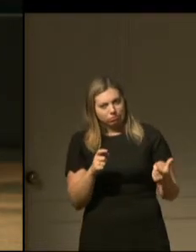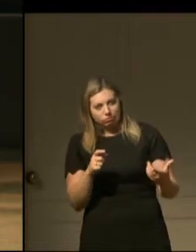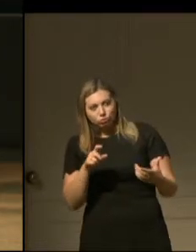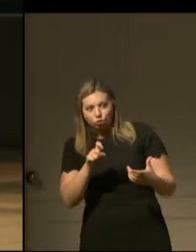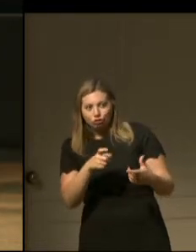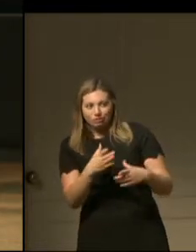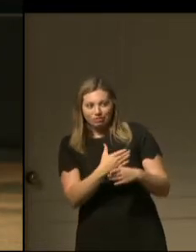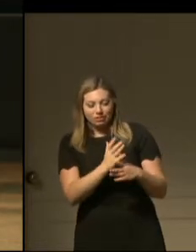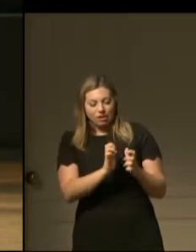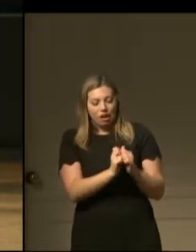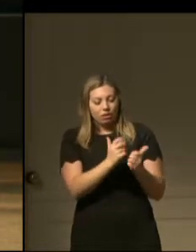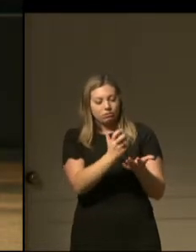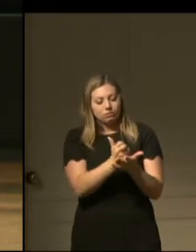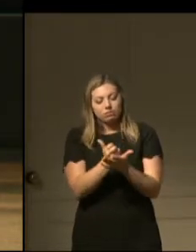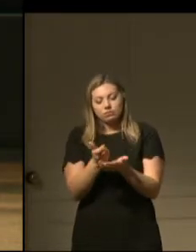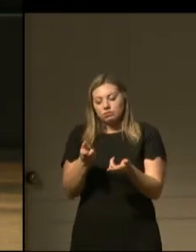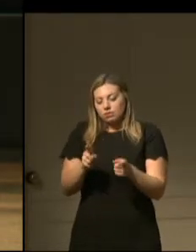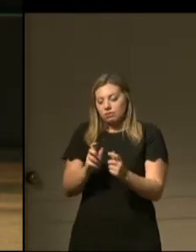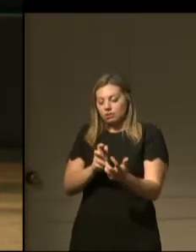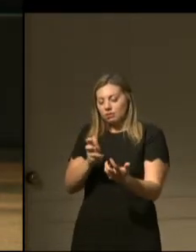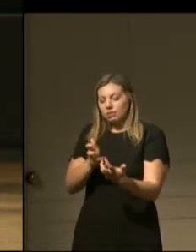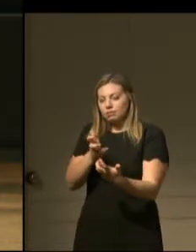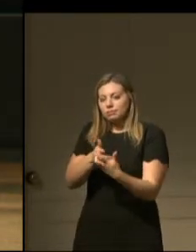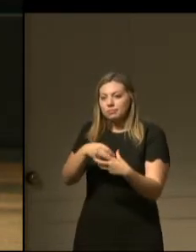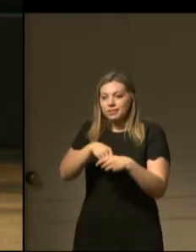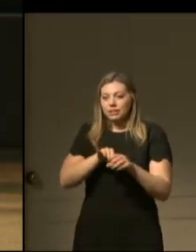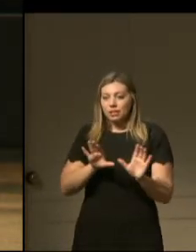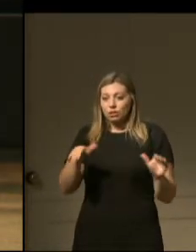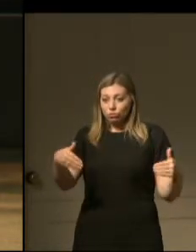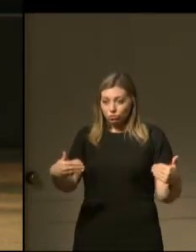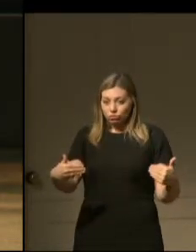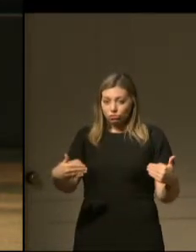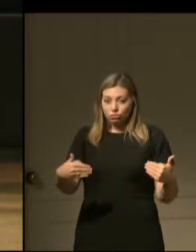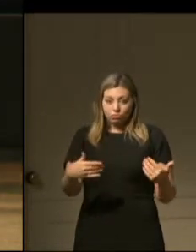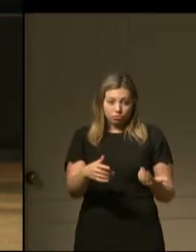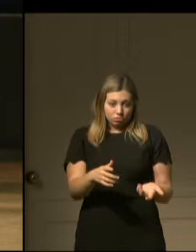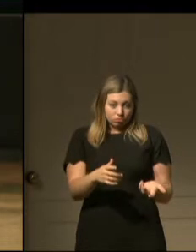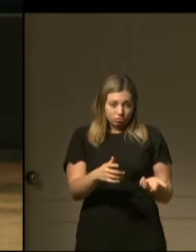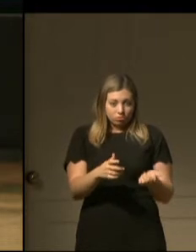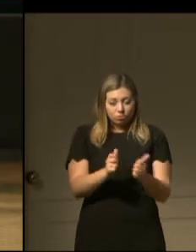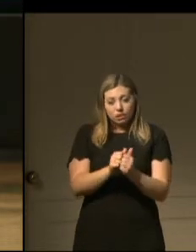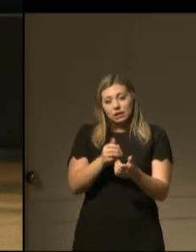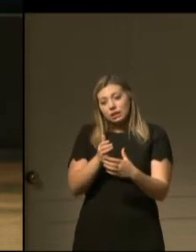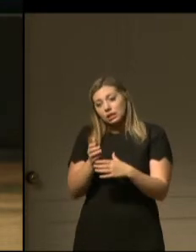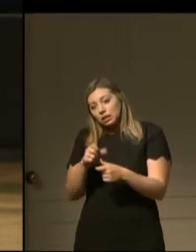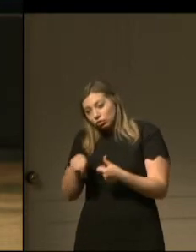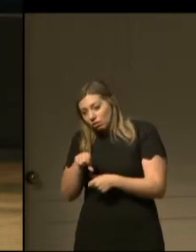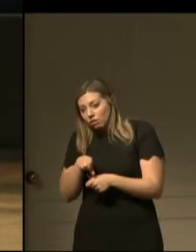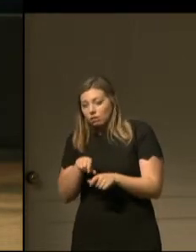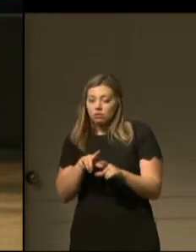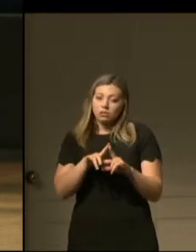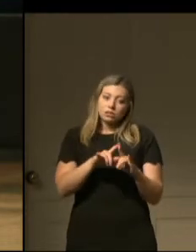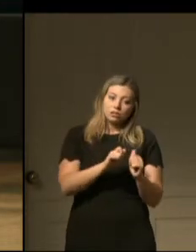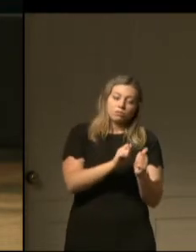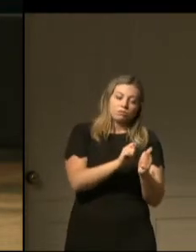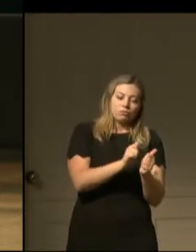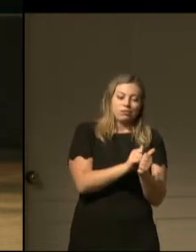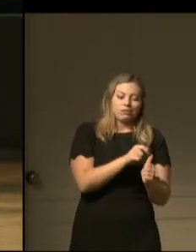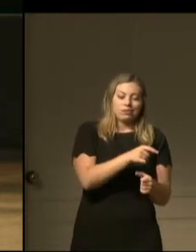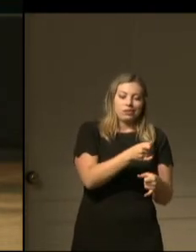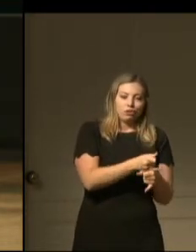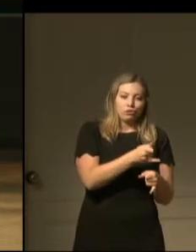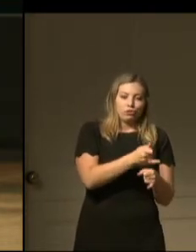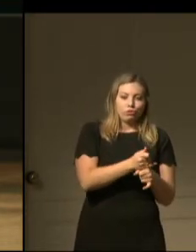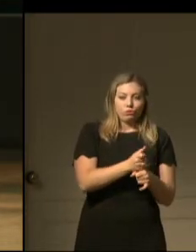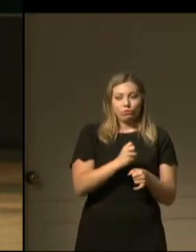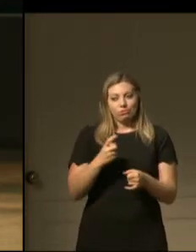the ways that these collections are being adapted within your classrooms, both among each other, but also back with the institutions so